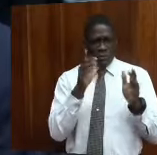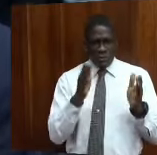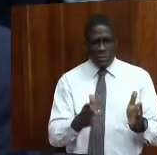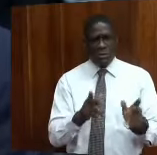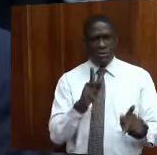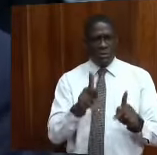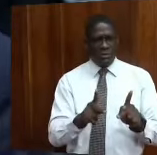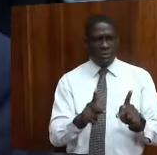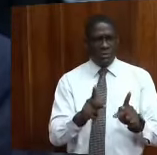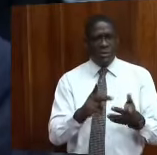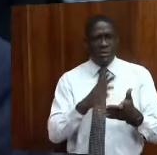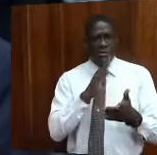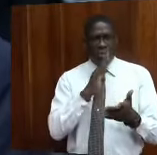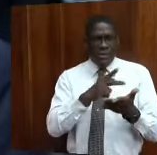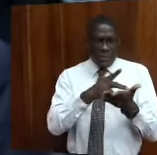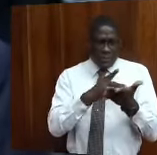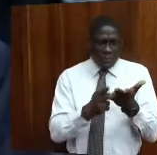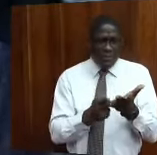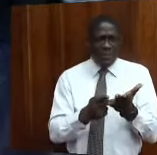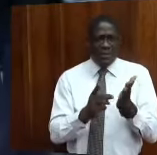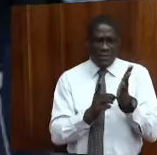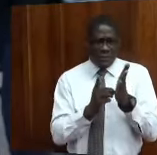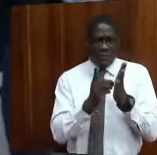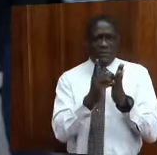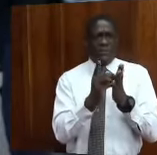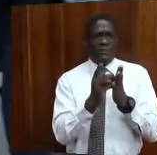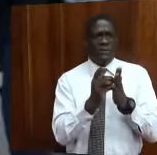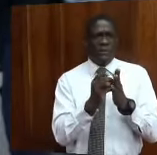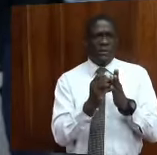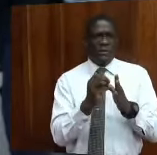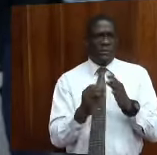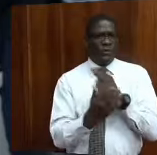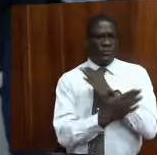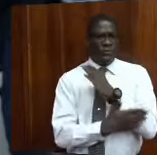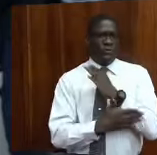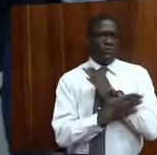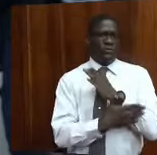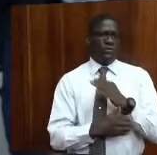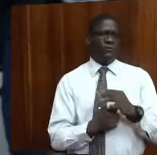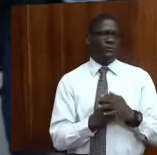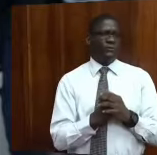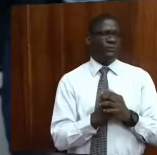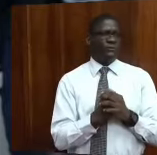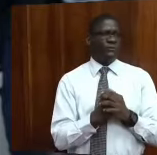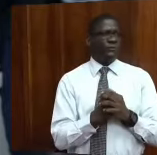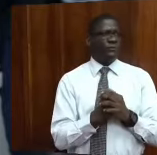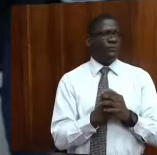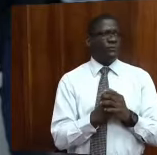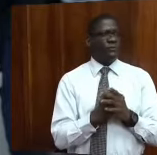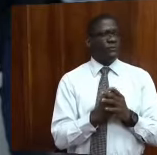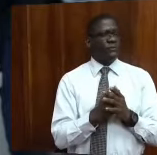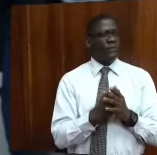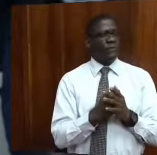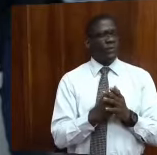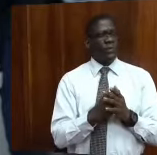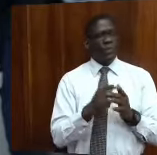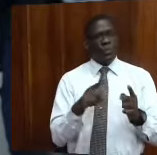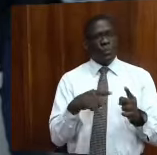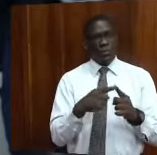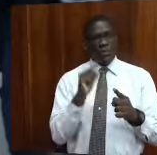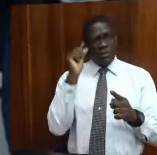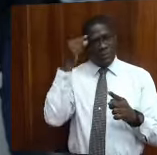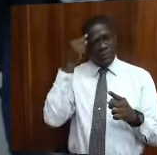economy and to transform their lives for the better. In doing so, Mr. Speaker, we are confident that we are fulfilling the vision of